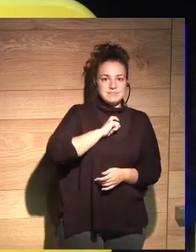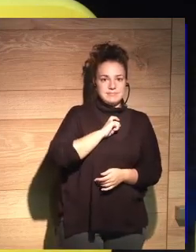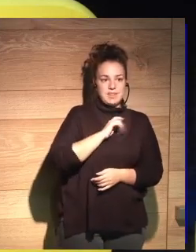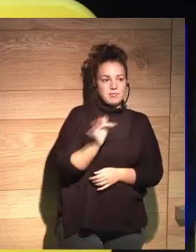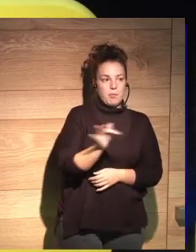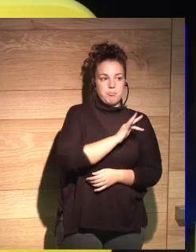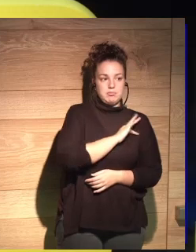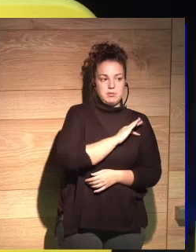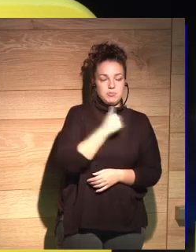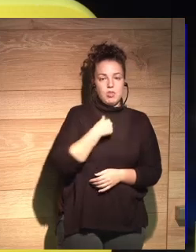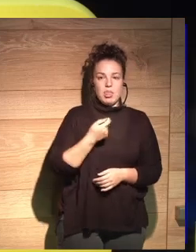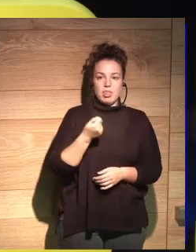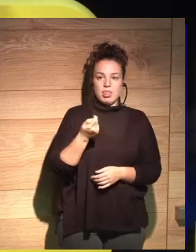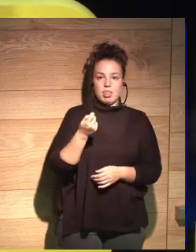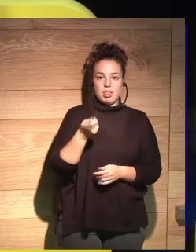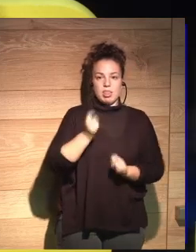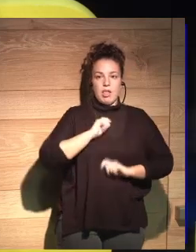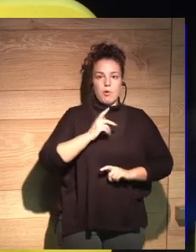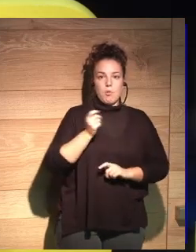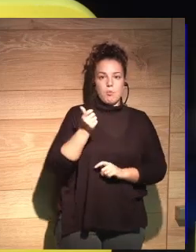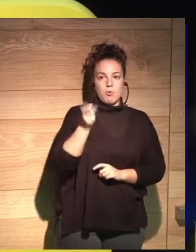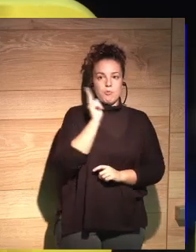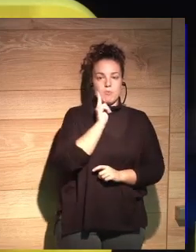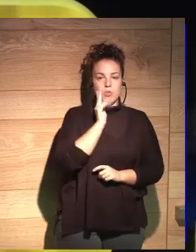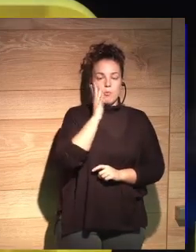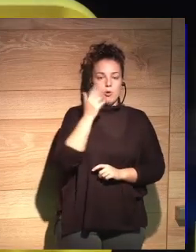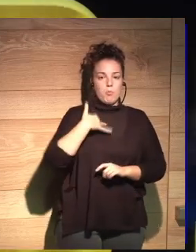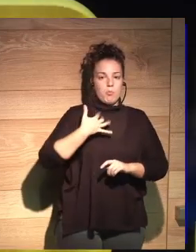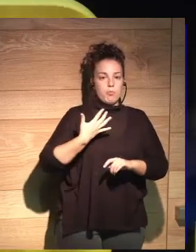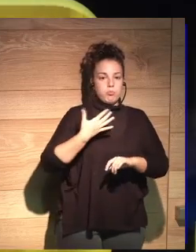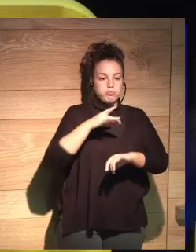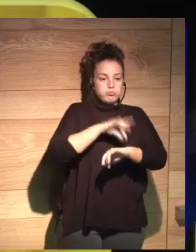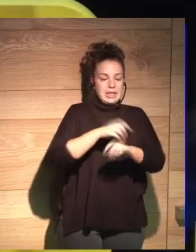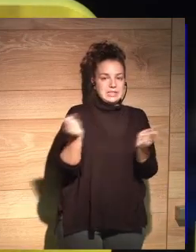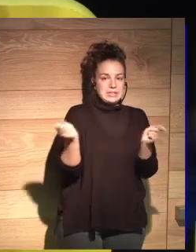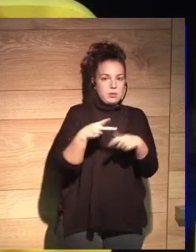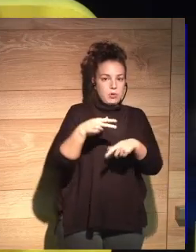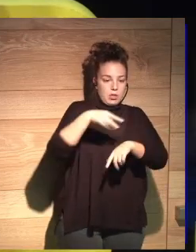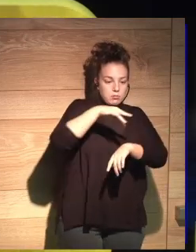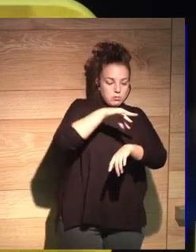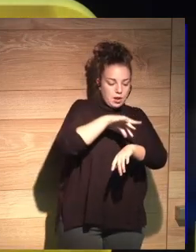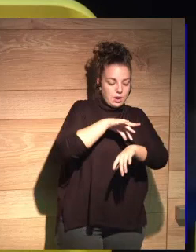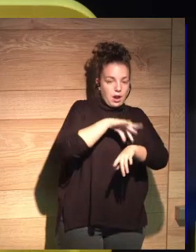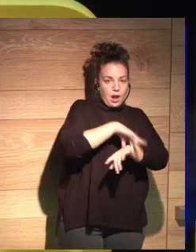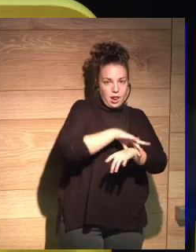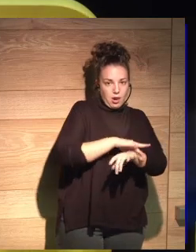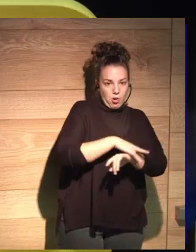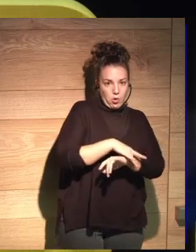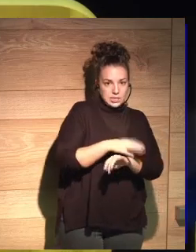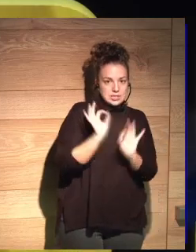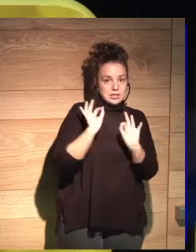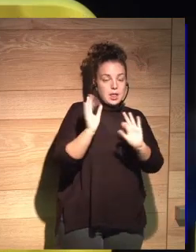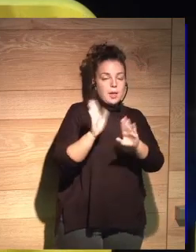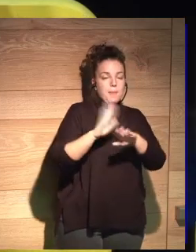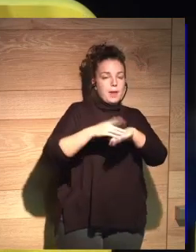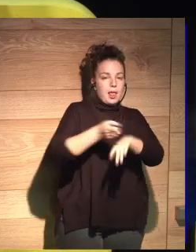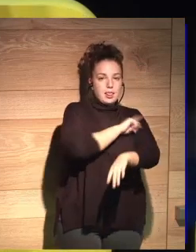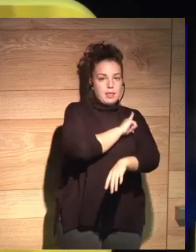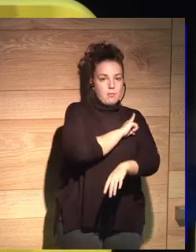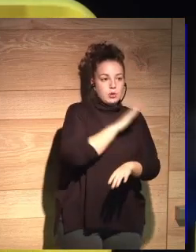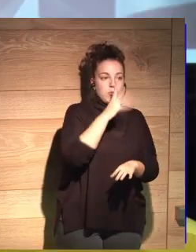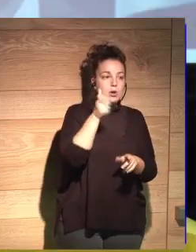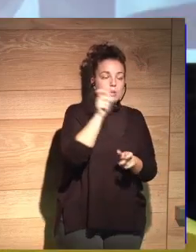and demands that you exercise. So some people have invented little cradles to put the tracker in and swing it back and forth to